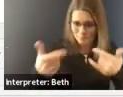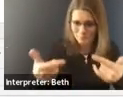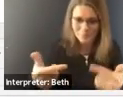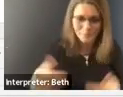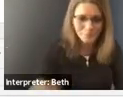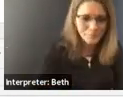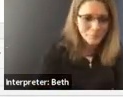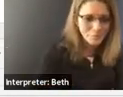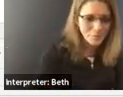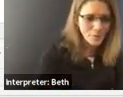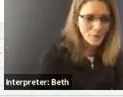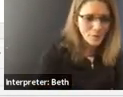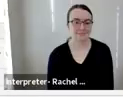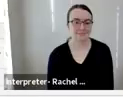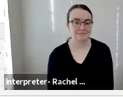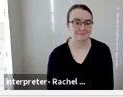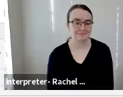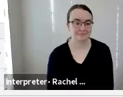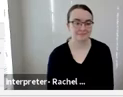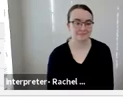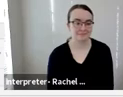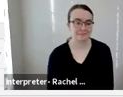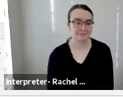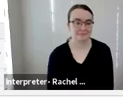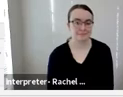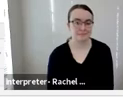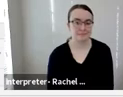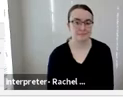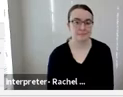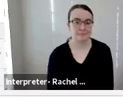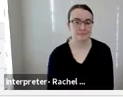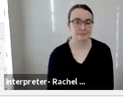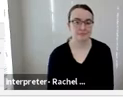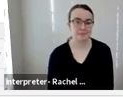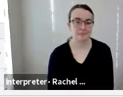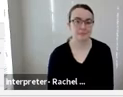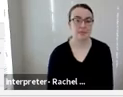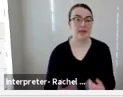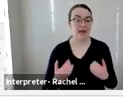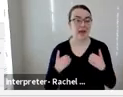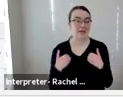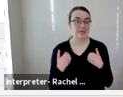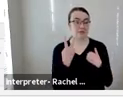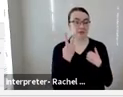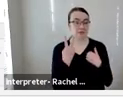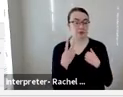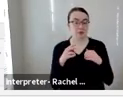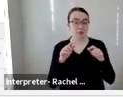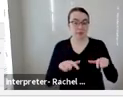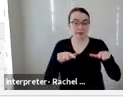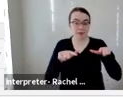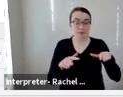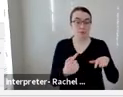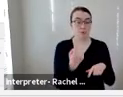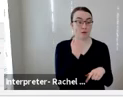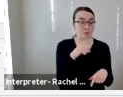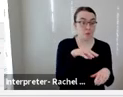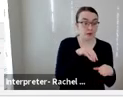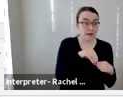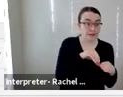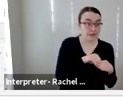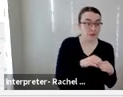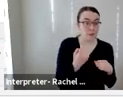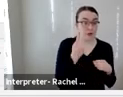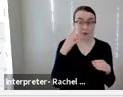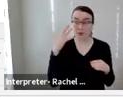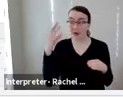clean element of two separate layers of both an exterior and an interior, if you're using